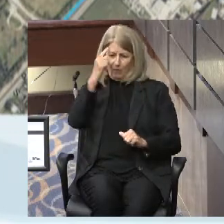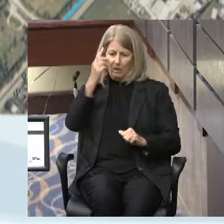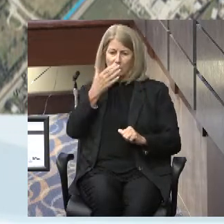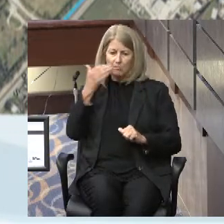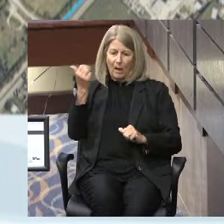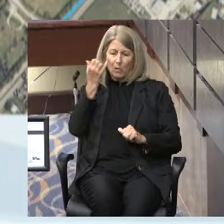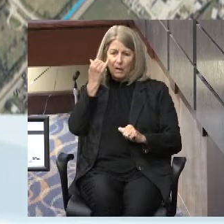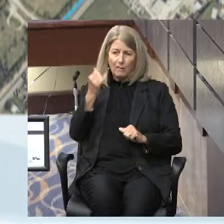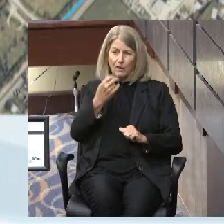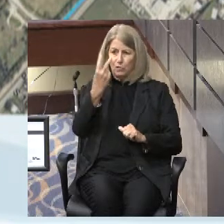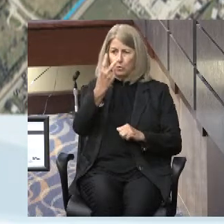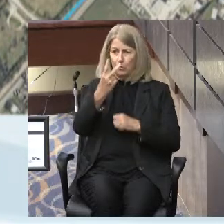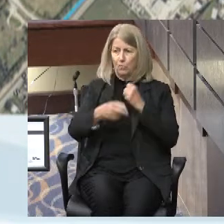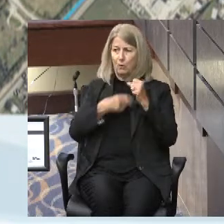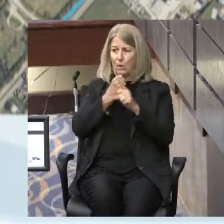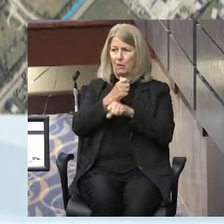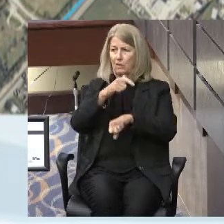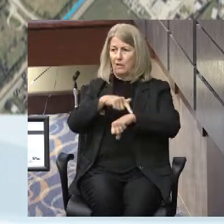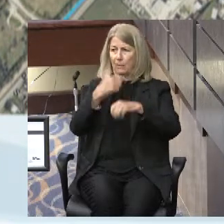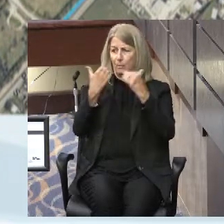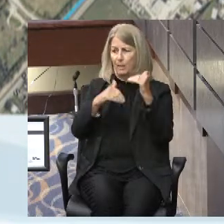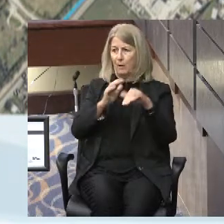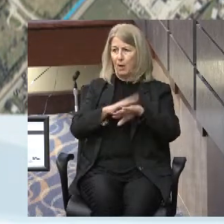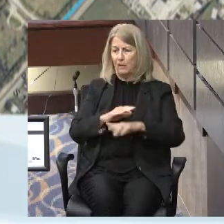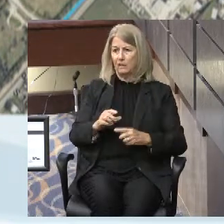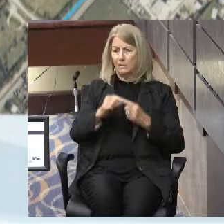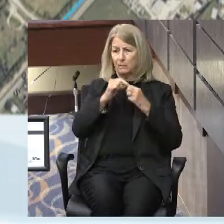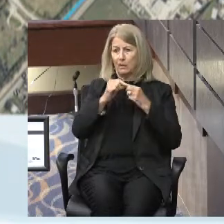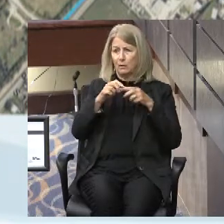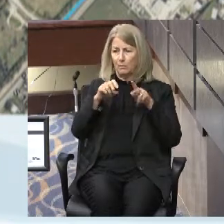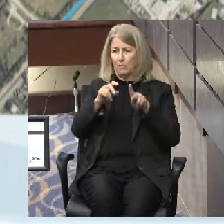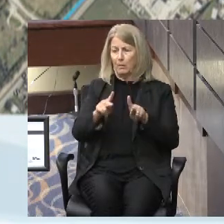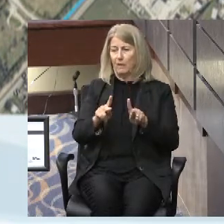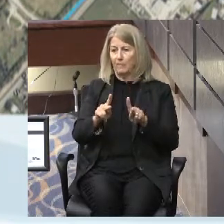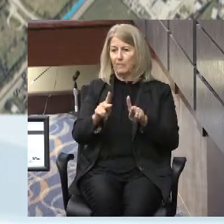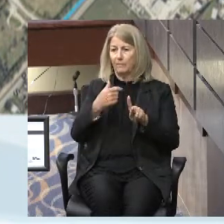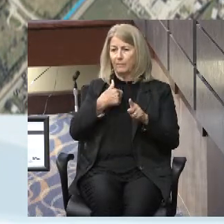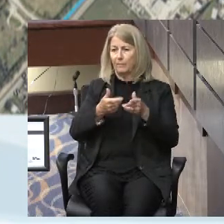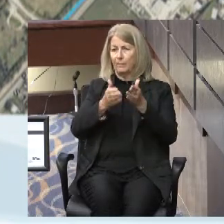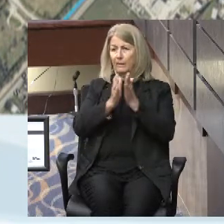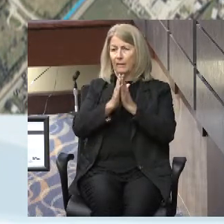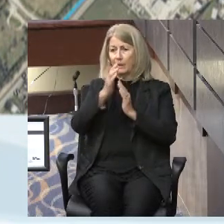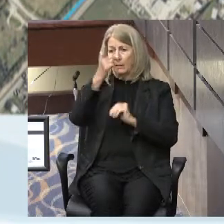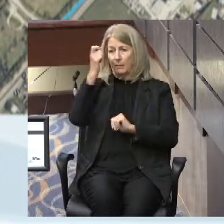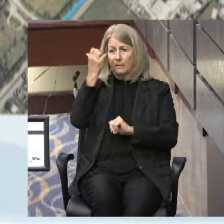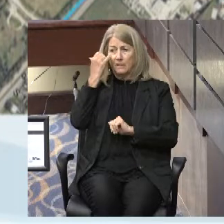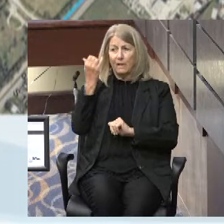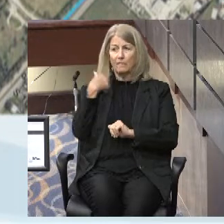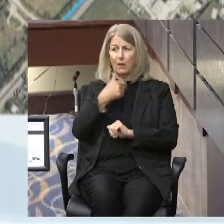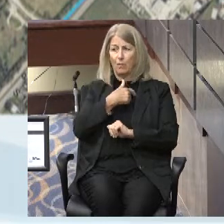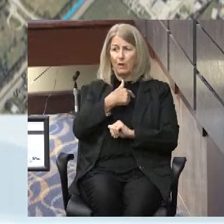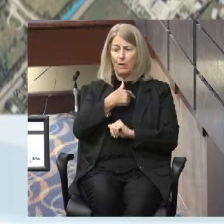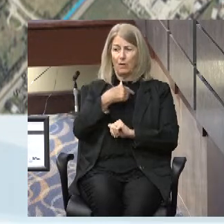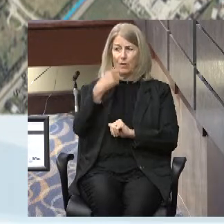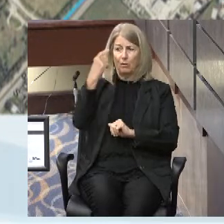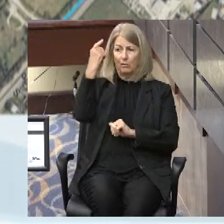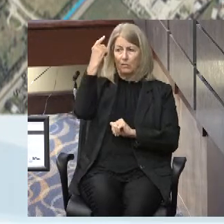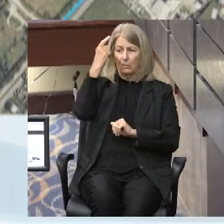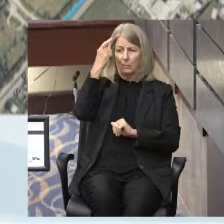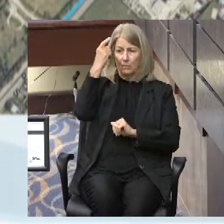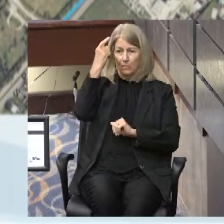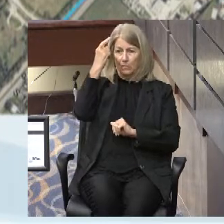if there was a 2-year time limit on the special permit, because I think you can I'm revisit asking it. because if we're, taking into account the